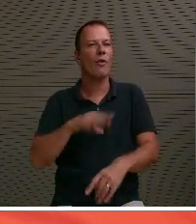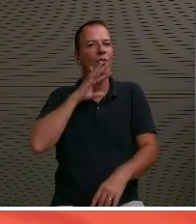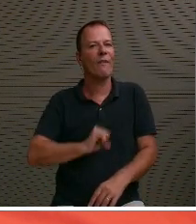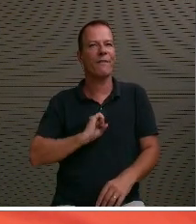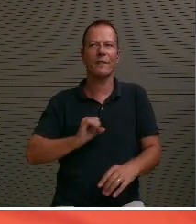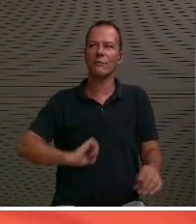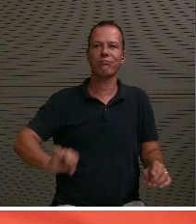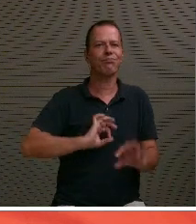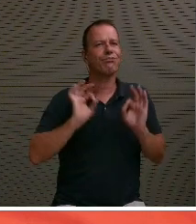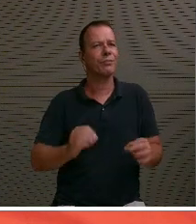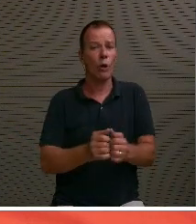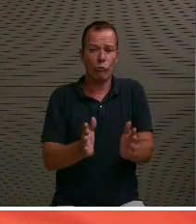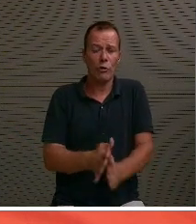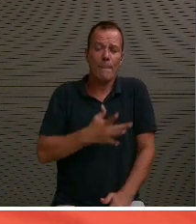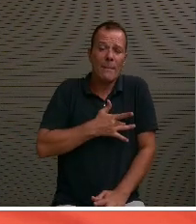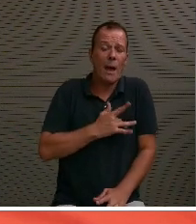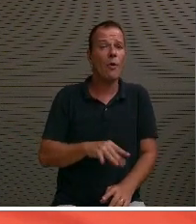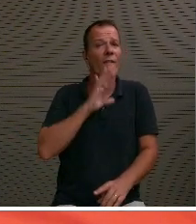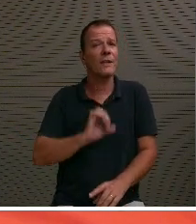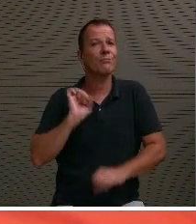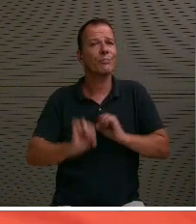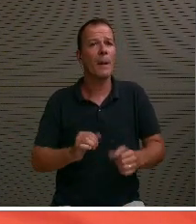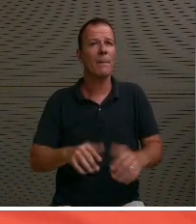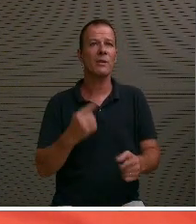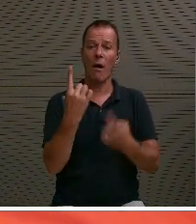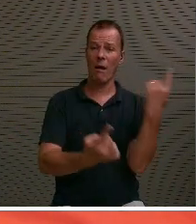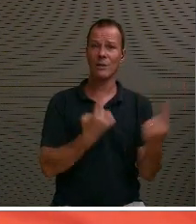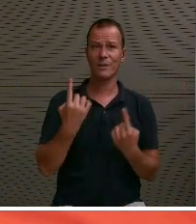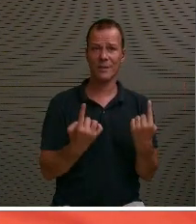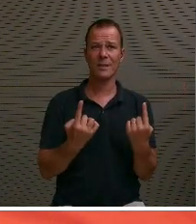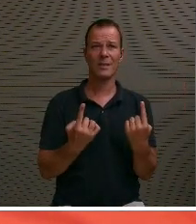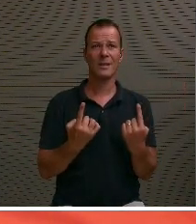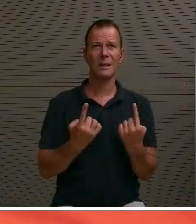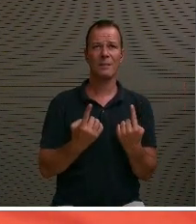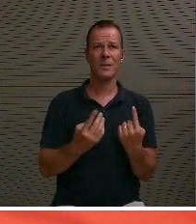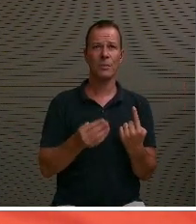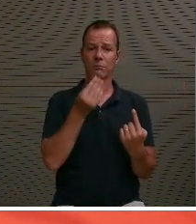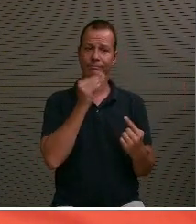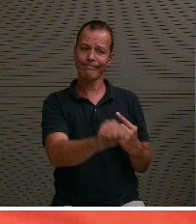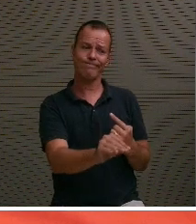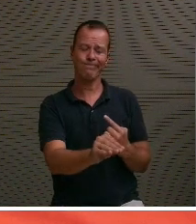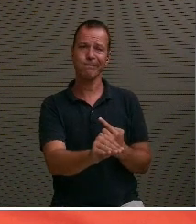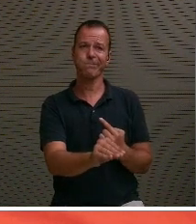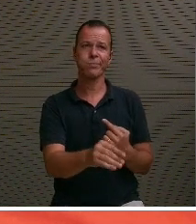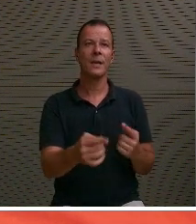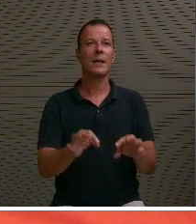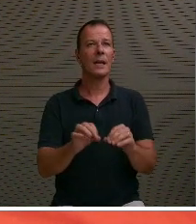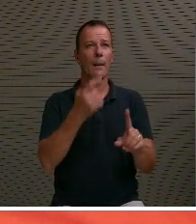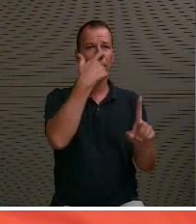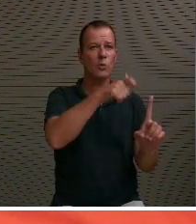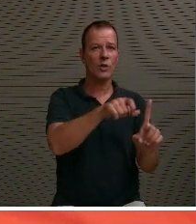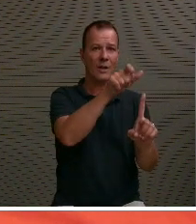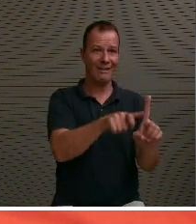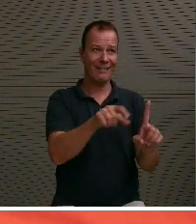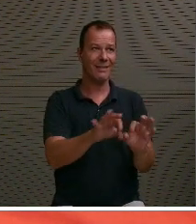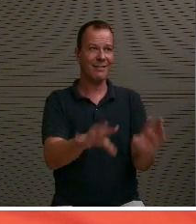world, everybody loves their kids, but sometimes we can't provide for them. And people like Tanya allows